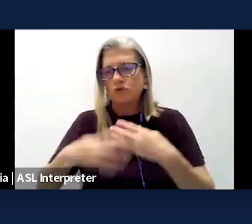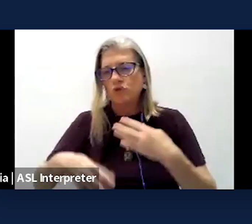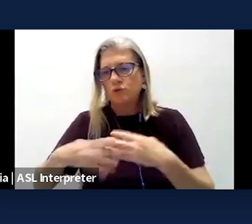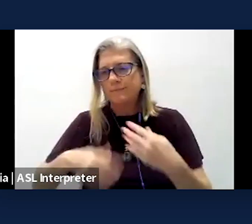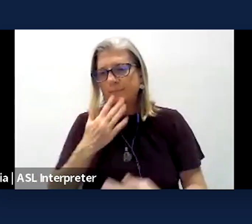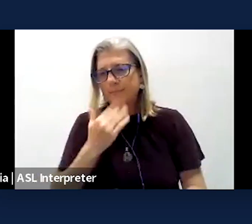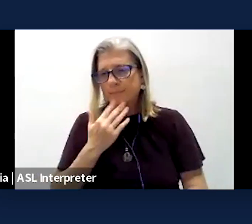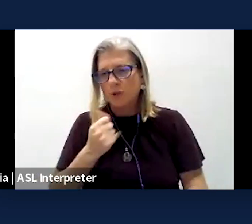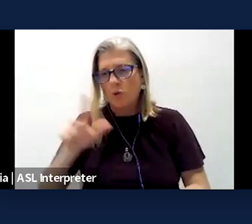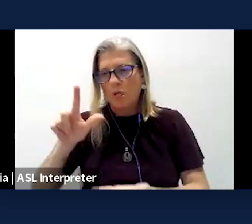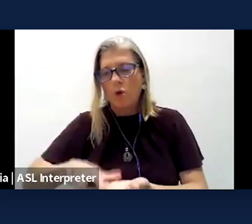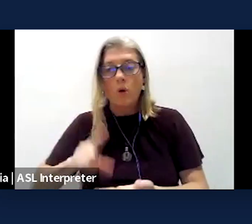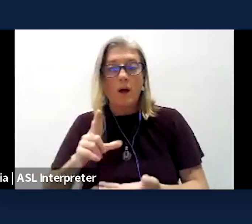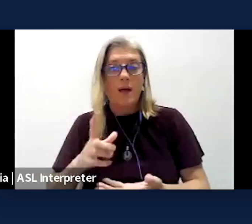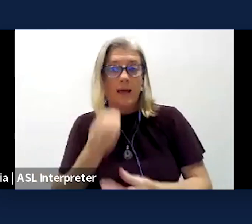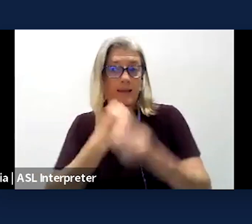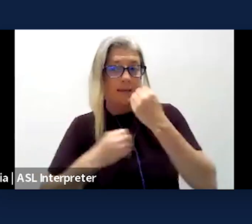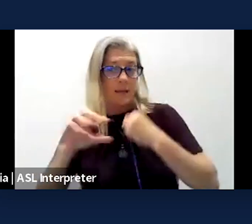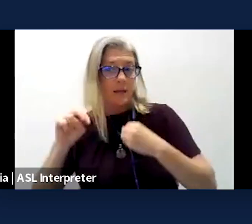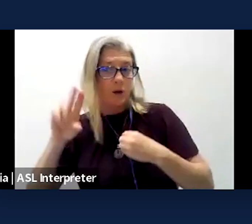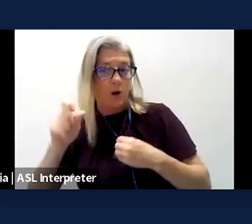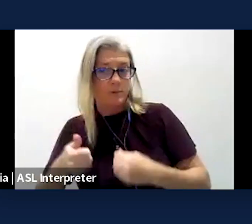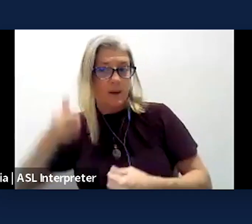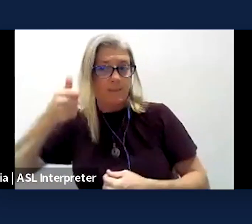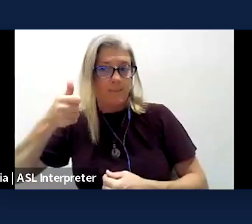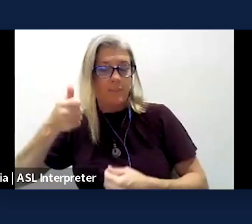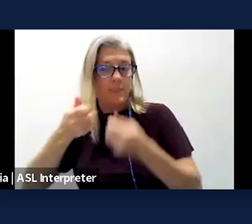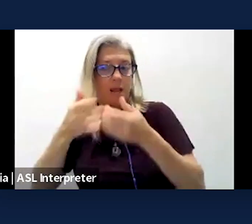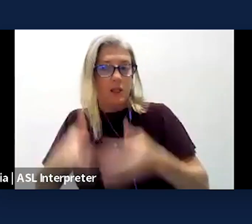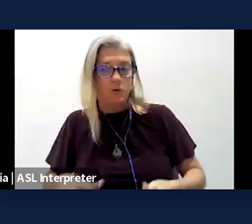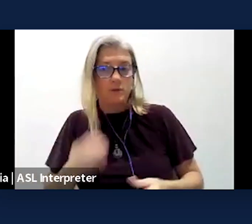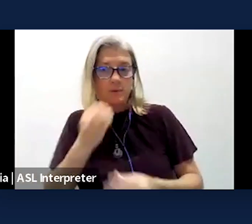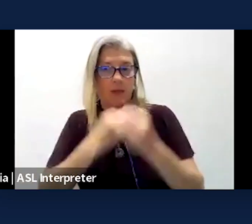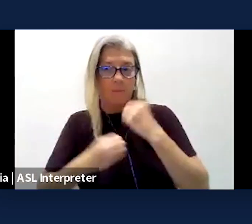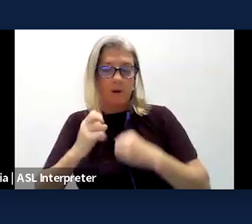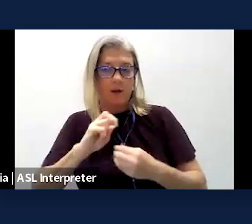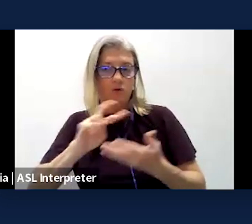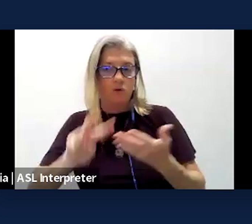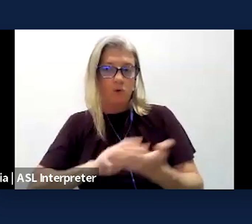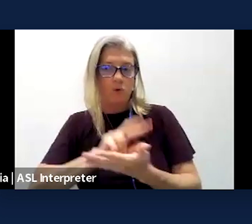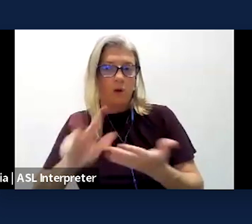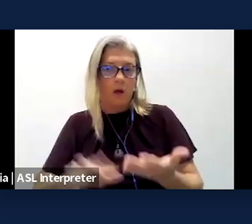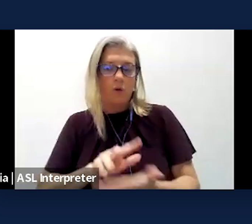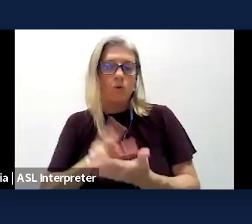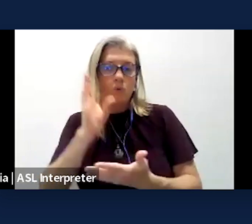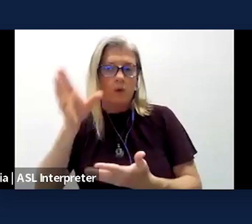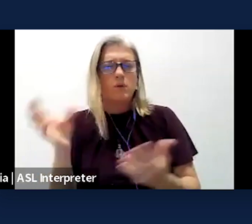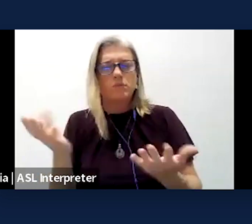few carbs to bring it back up, then I completely lose my appetite for a couple of hours, at least 2 to 3 hours, maybe